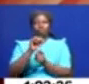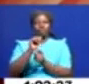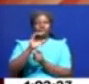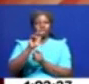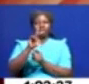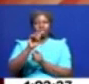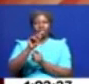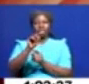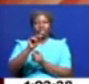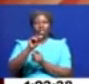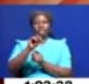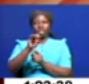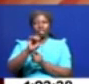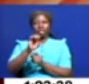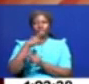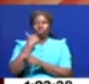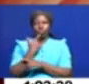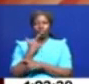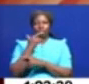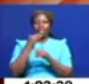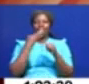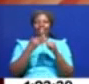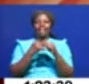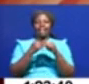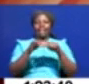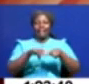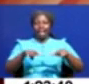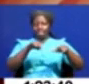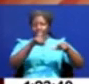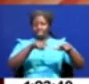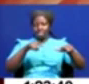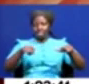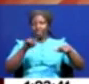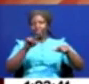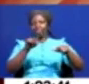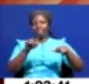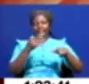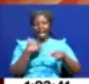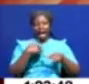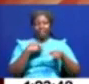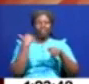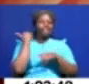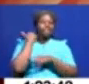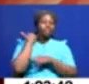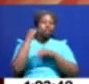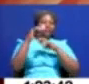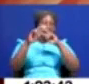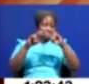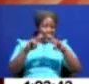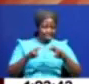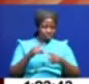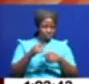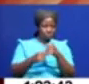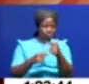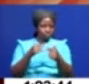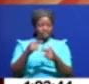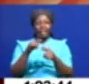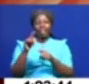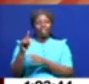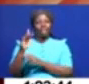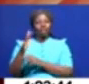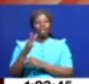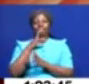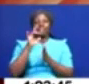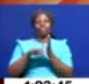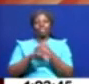in whose 800-acre farm is currently at the heart of an ongoing criminal investigation. The lawyers claim that Ezekiel is a